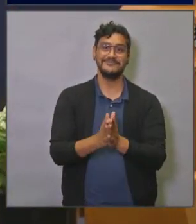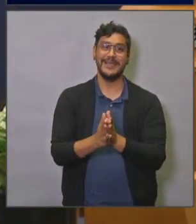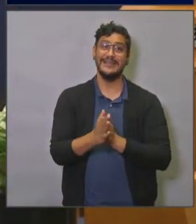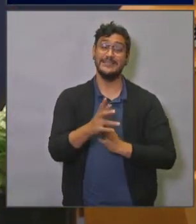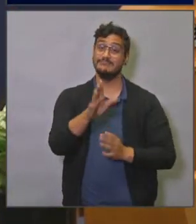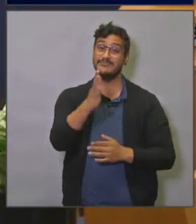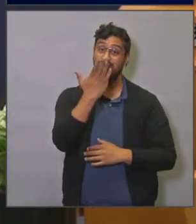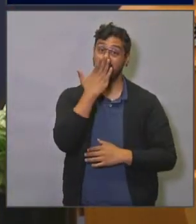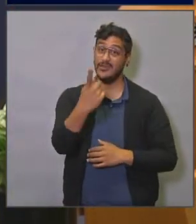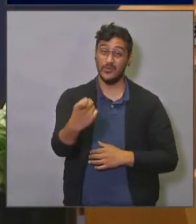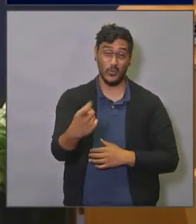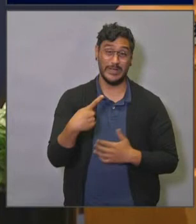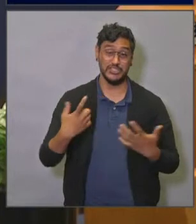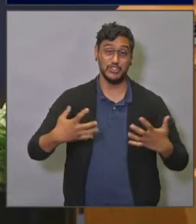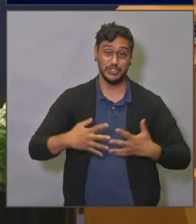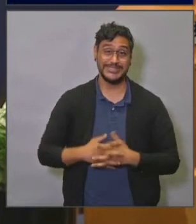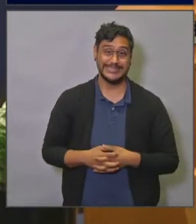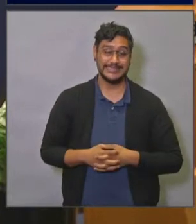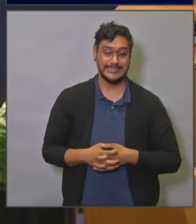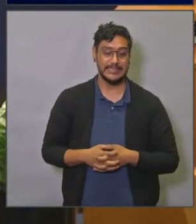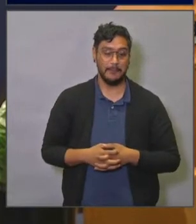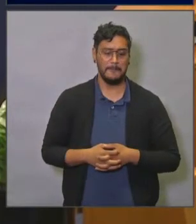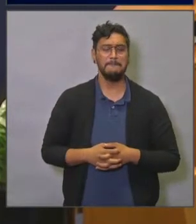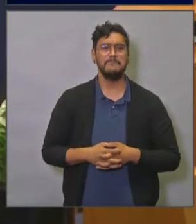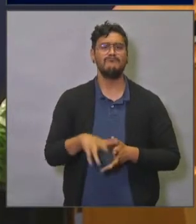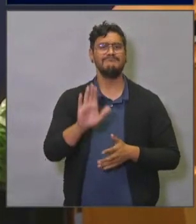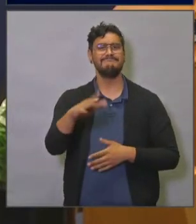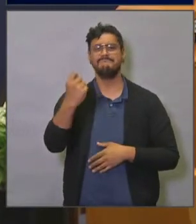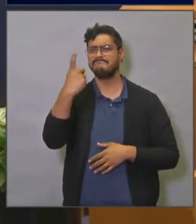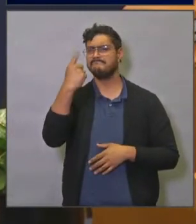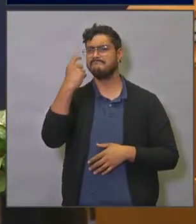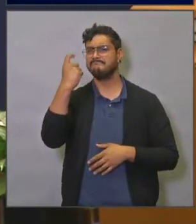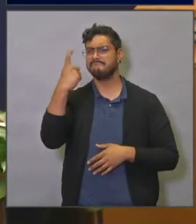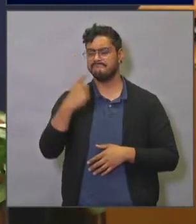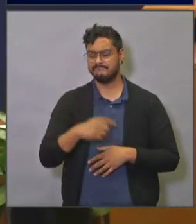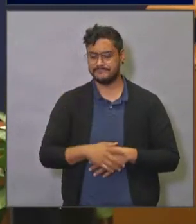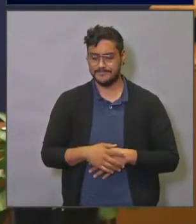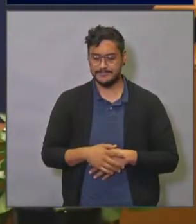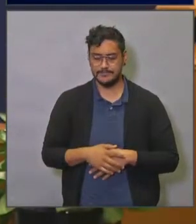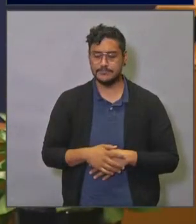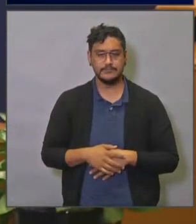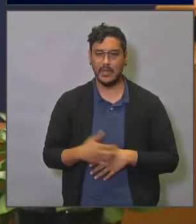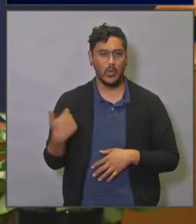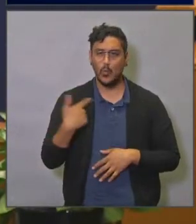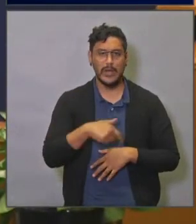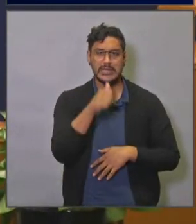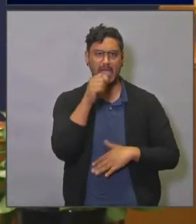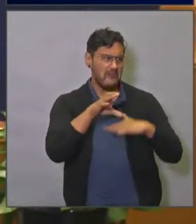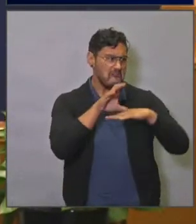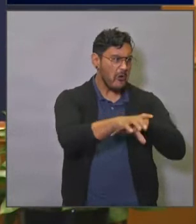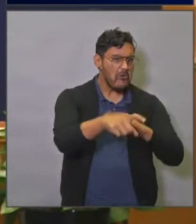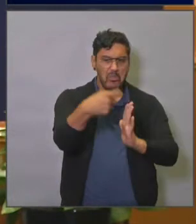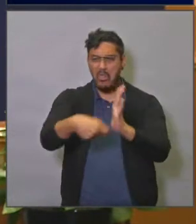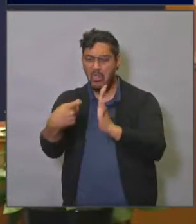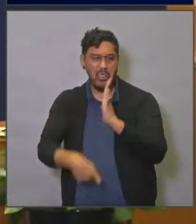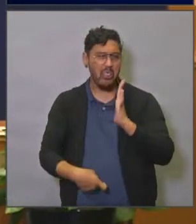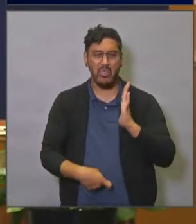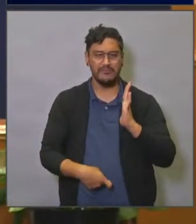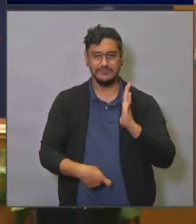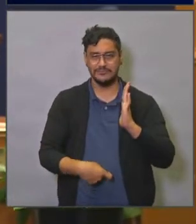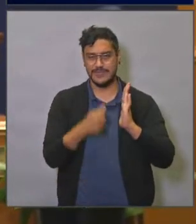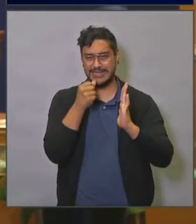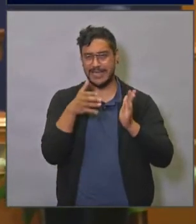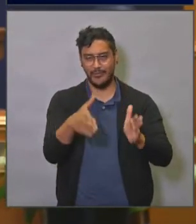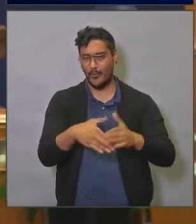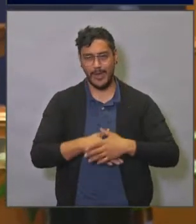It's a good question, and I think one of the things in all of this is we're not going to enforce or find our way out of this. I do think